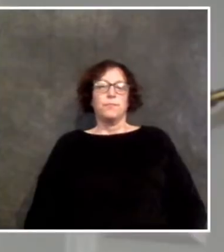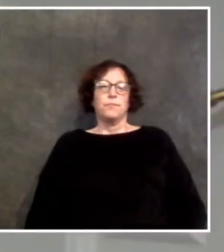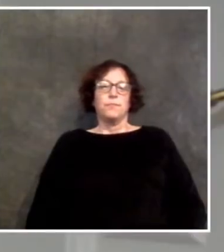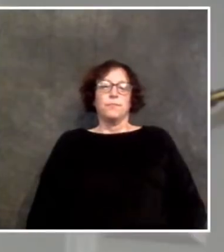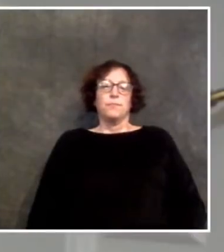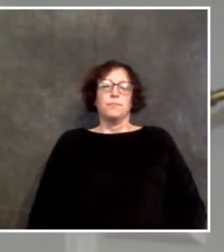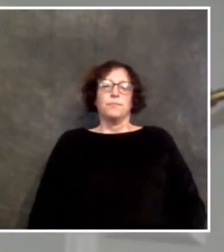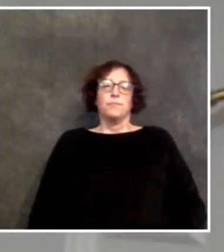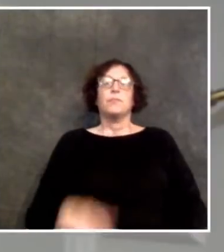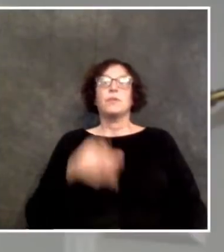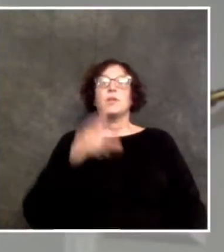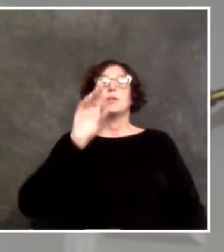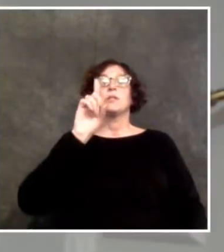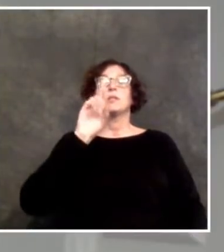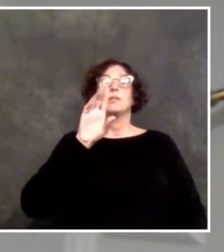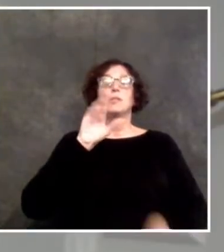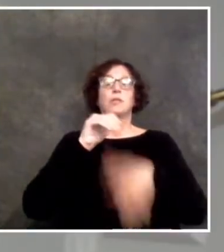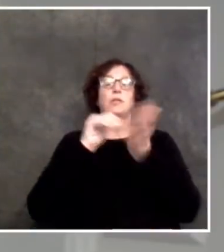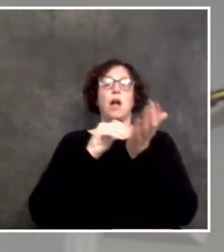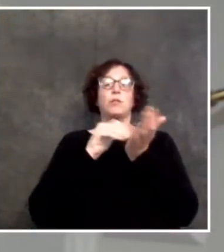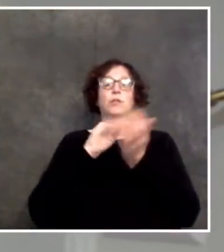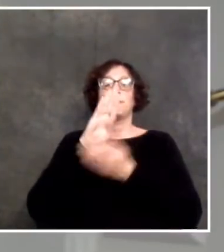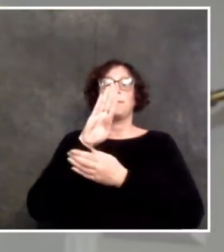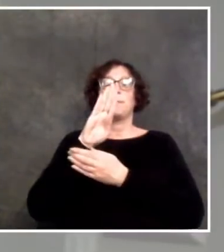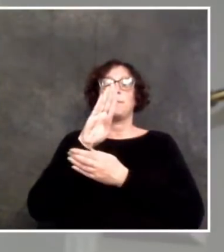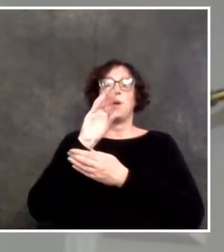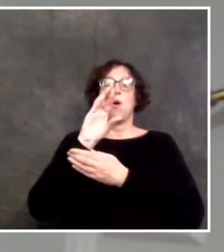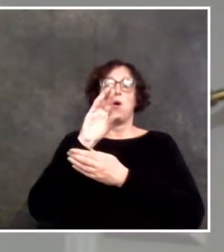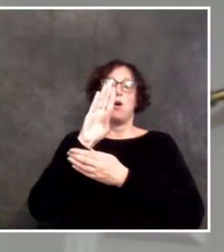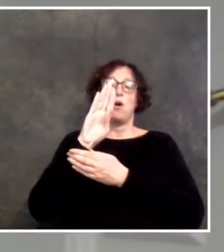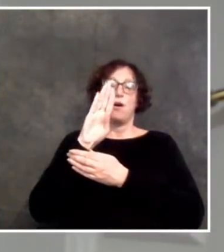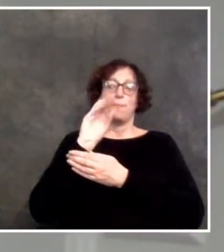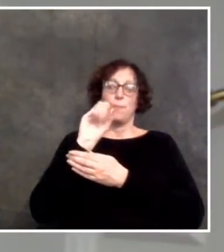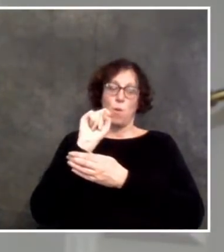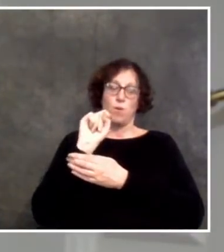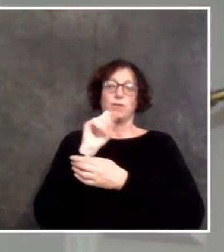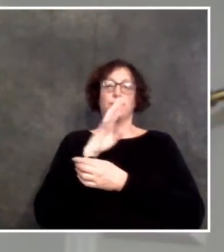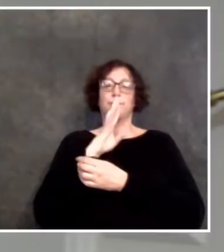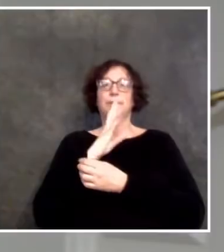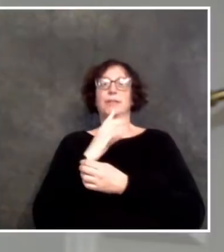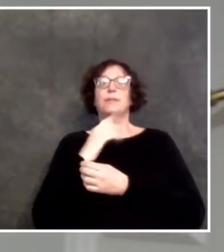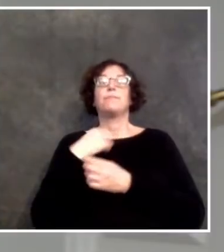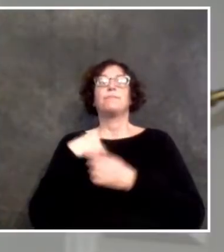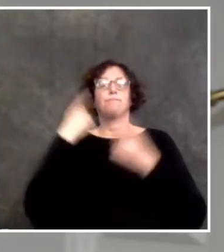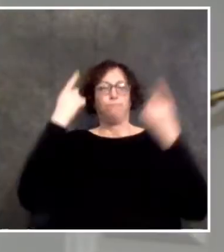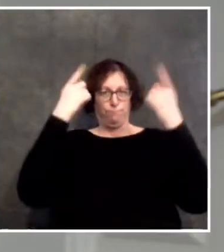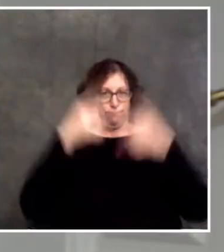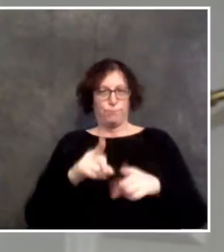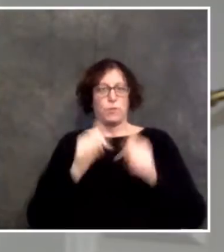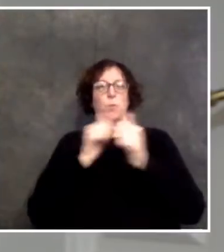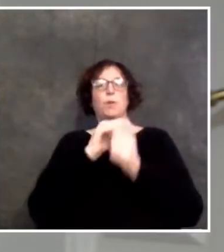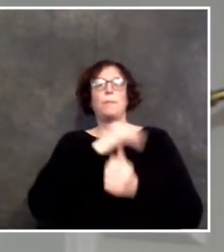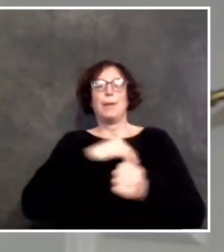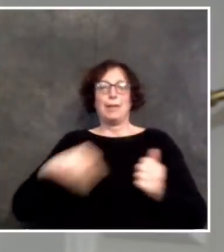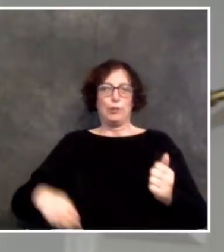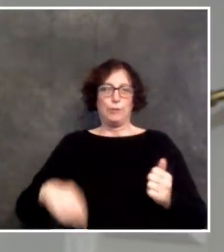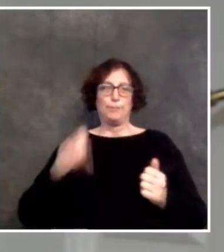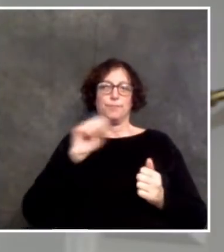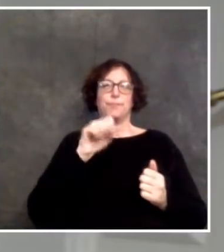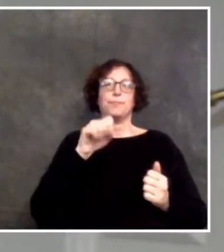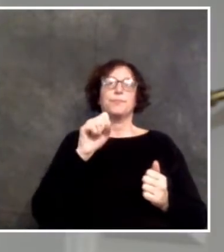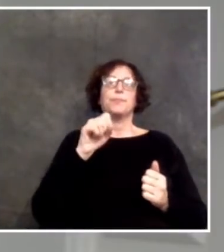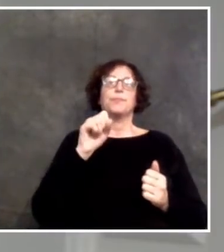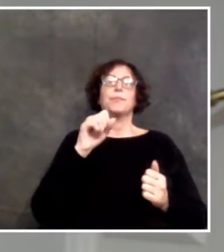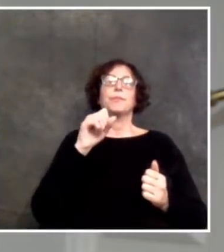just to add, 11 years ago when we had H1N1, before that, no one ever really